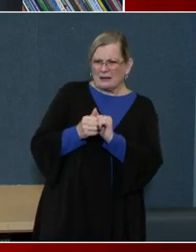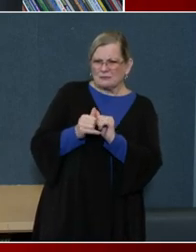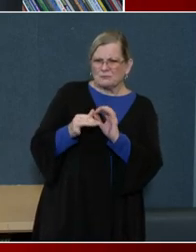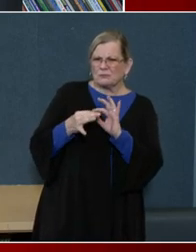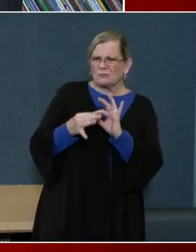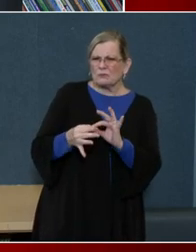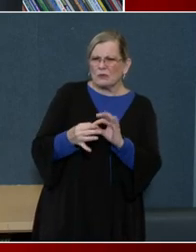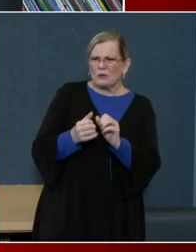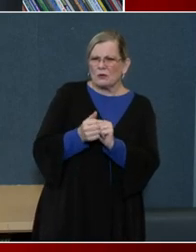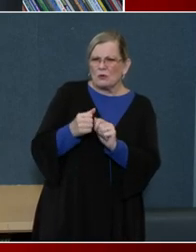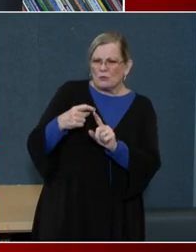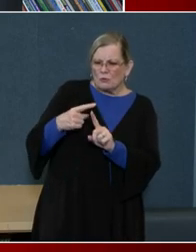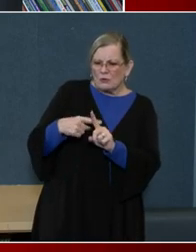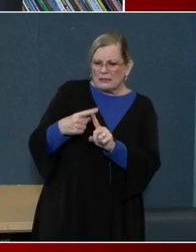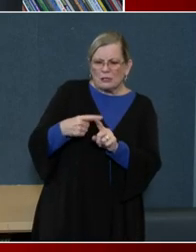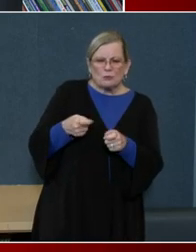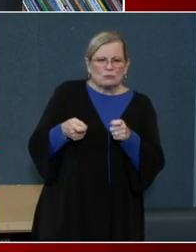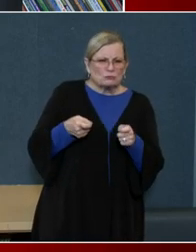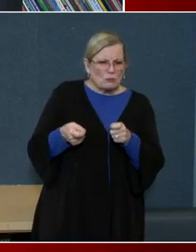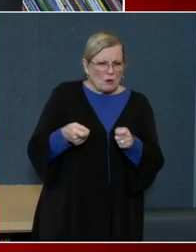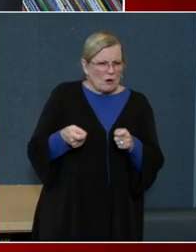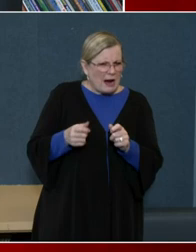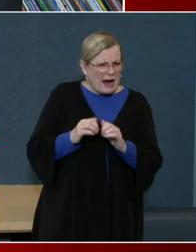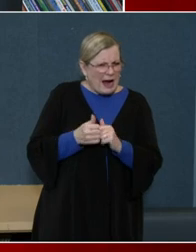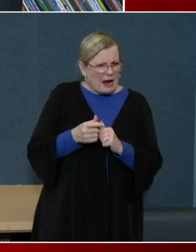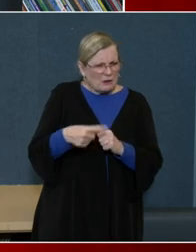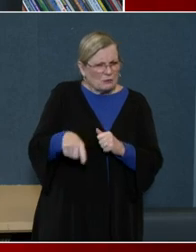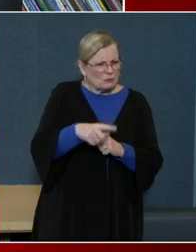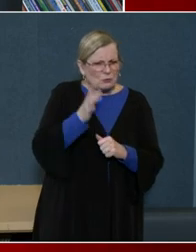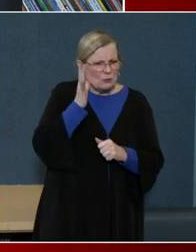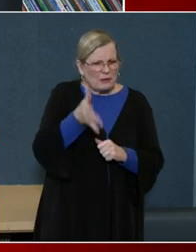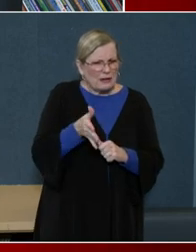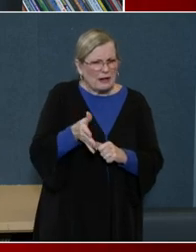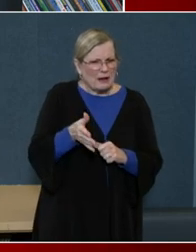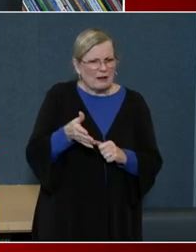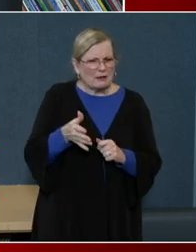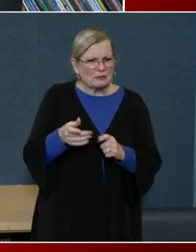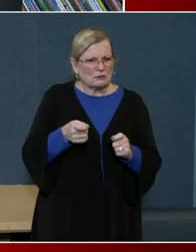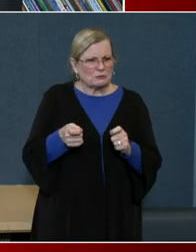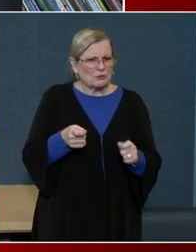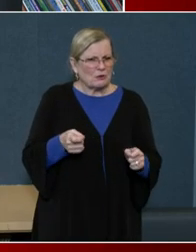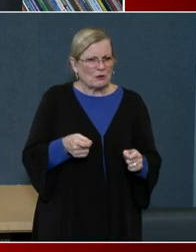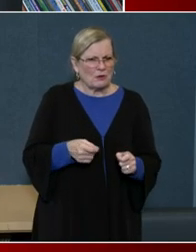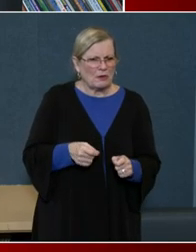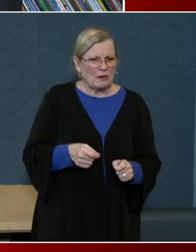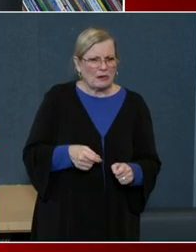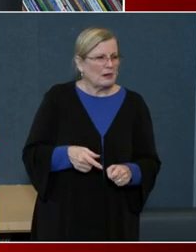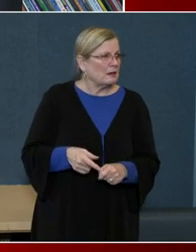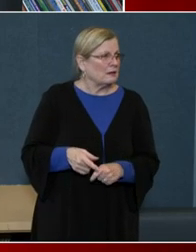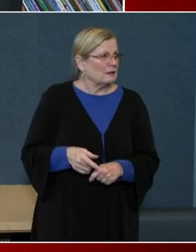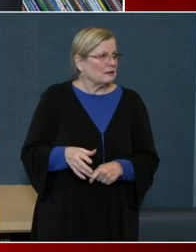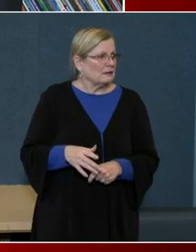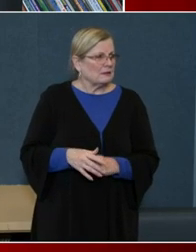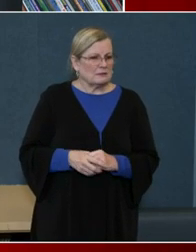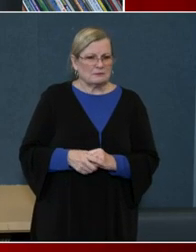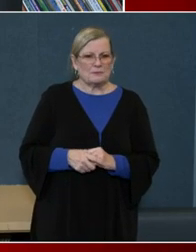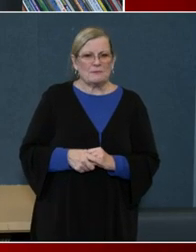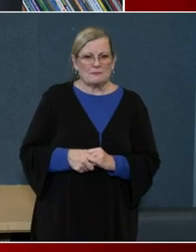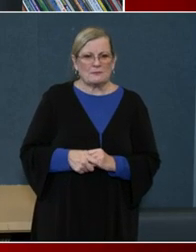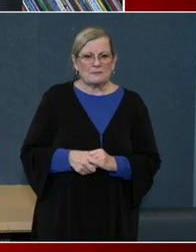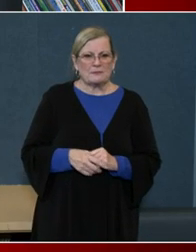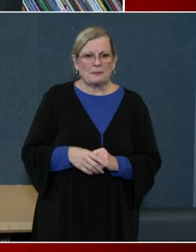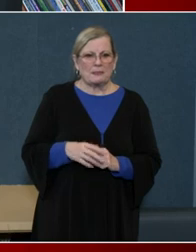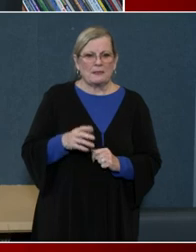proposals, including canceling rent, which is one of the ways? The question is, how do the bills concerning